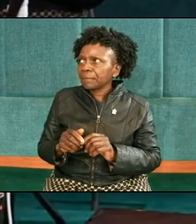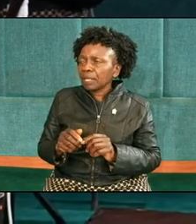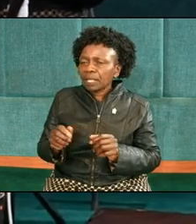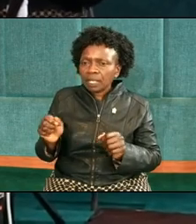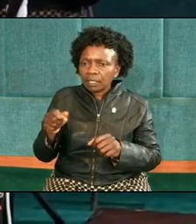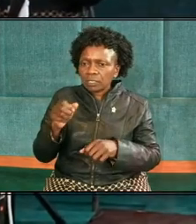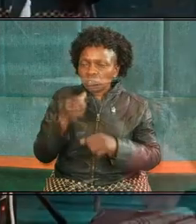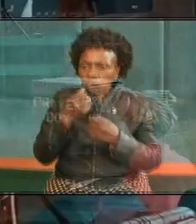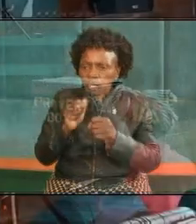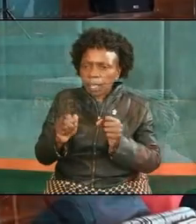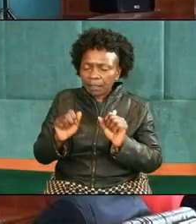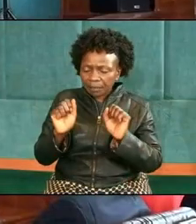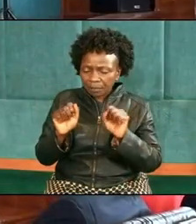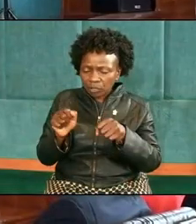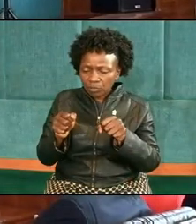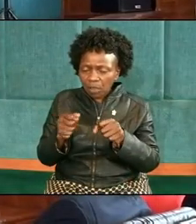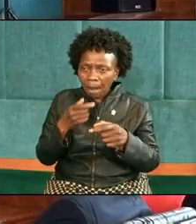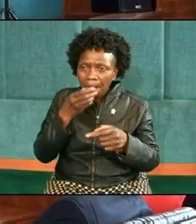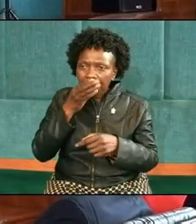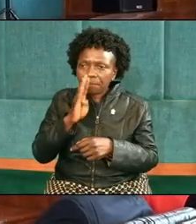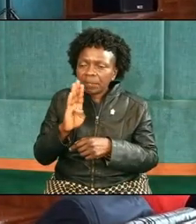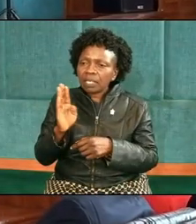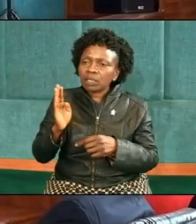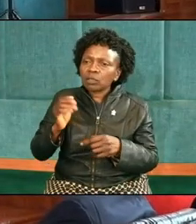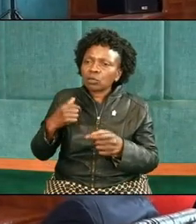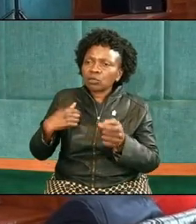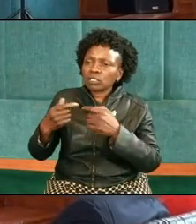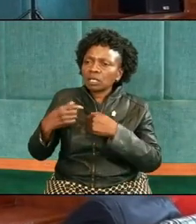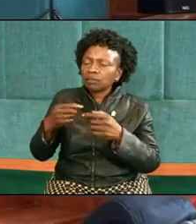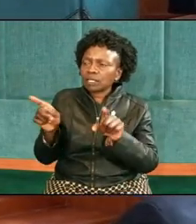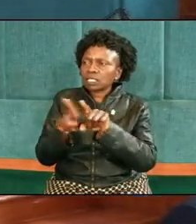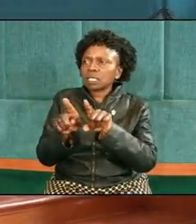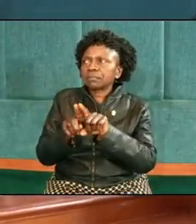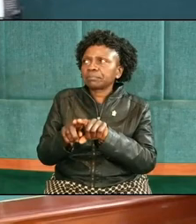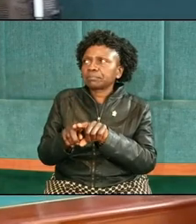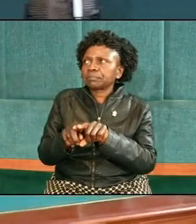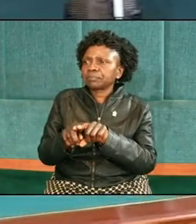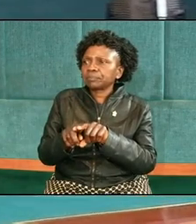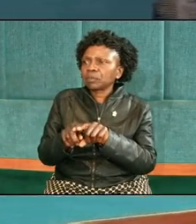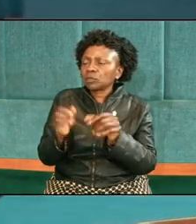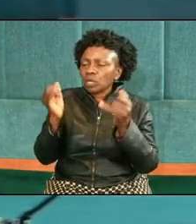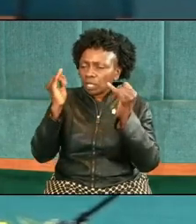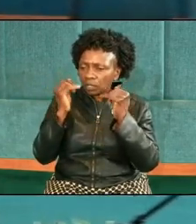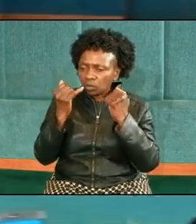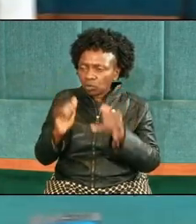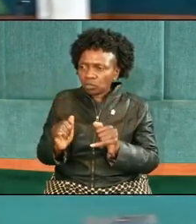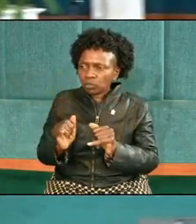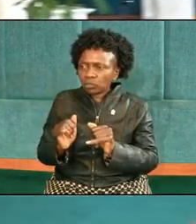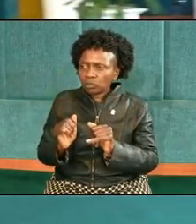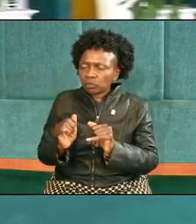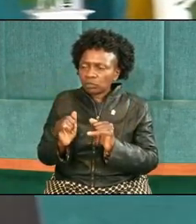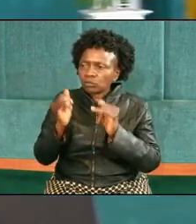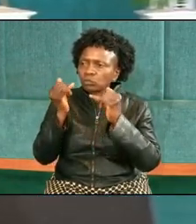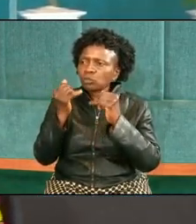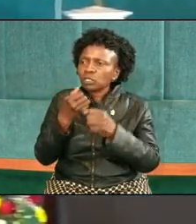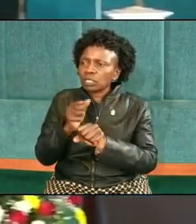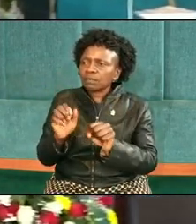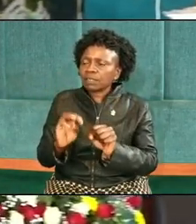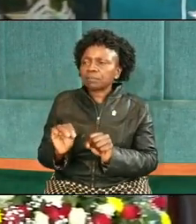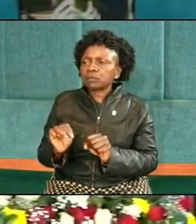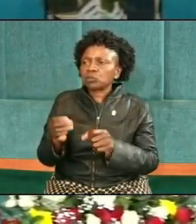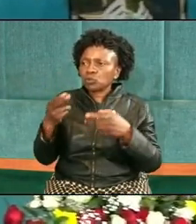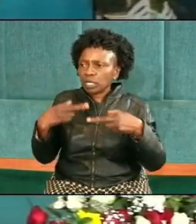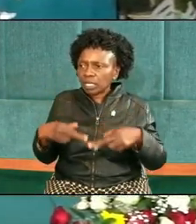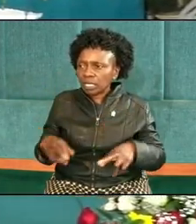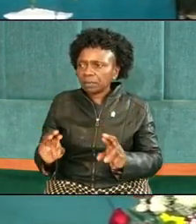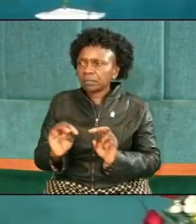as a God, be concerned for their soul? Should I not try to save them? Should I not try to redeem